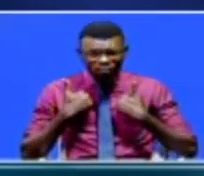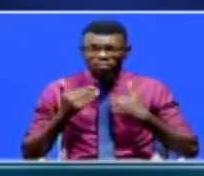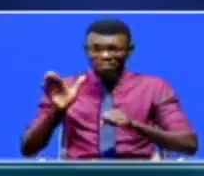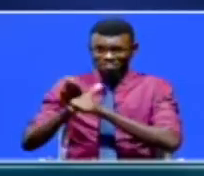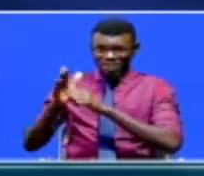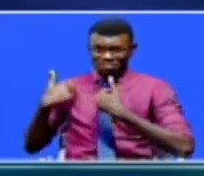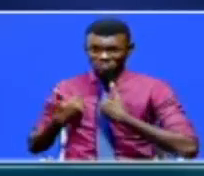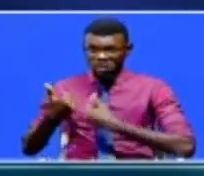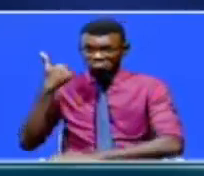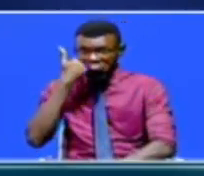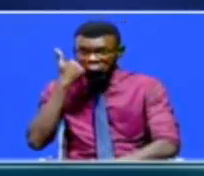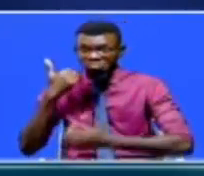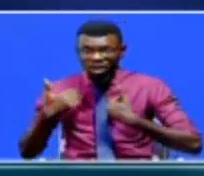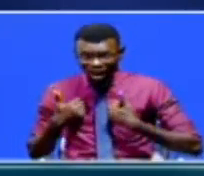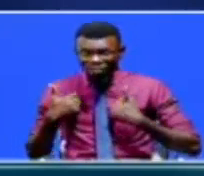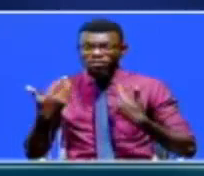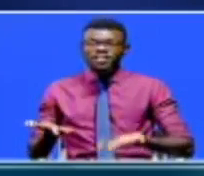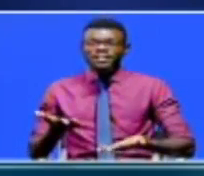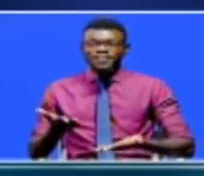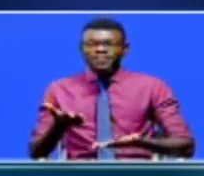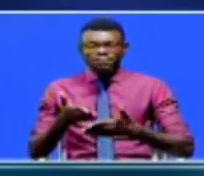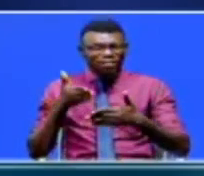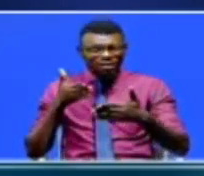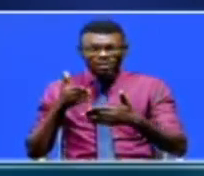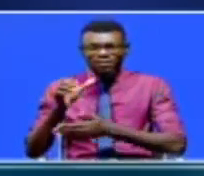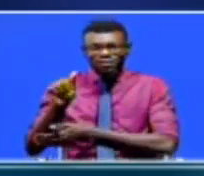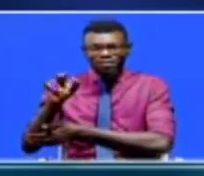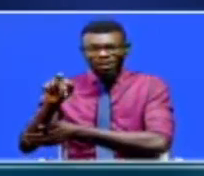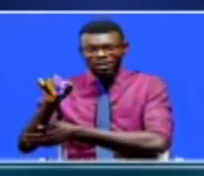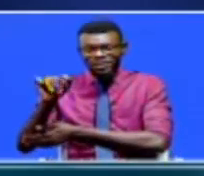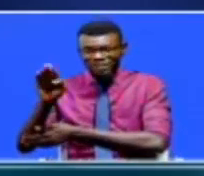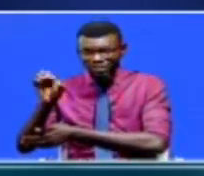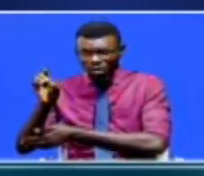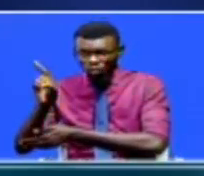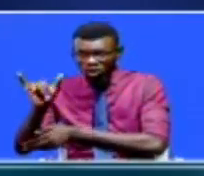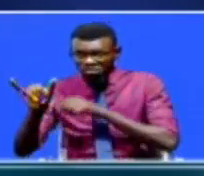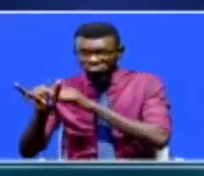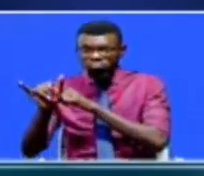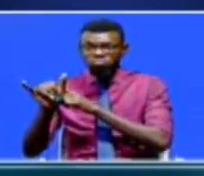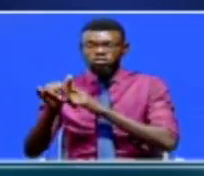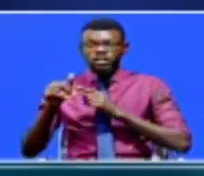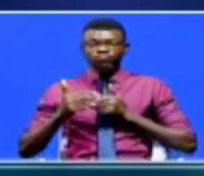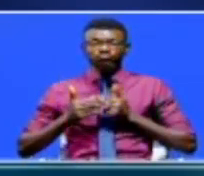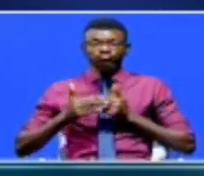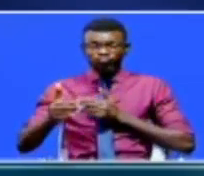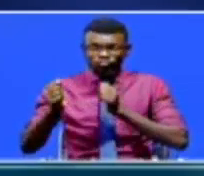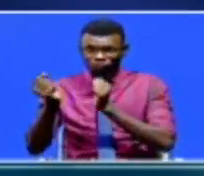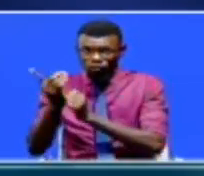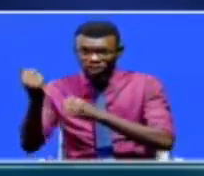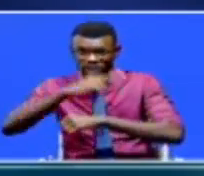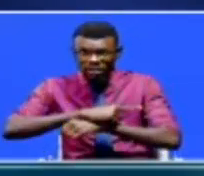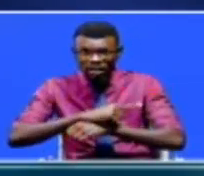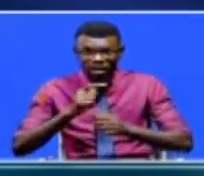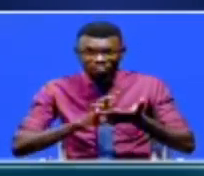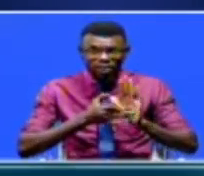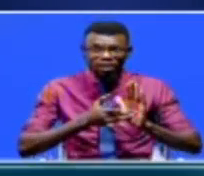patients produce antibodies towards COVID-19 after 14 days, meaning you